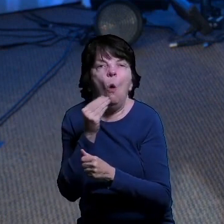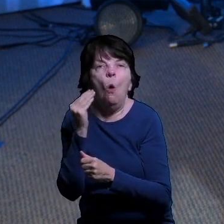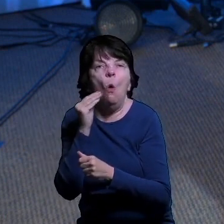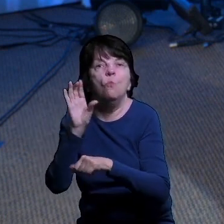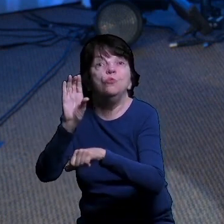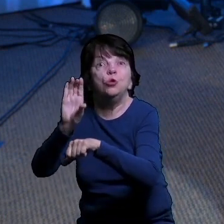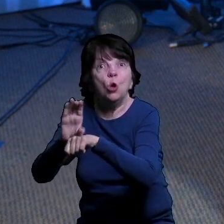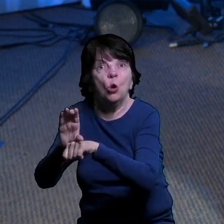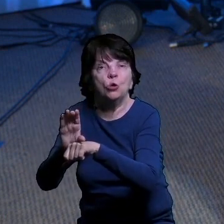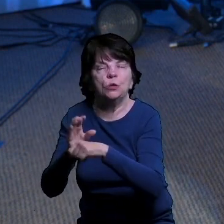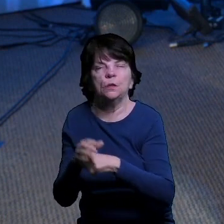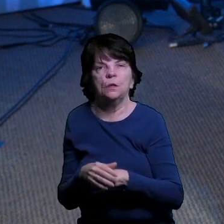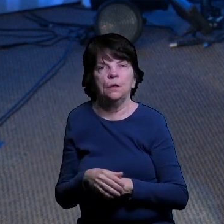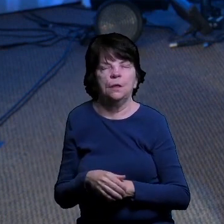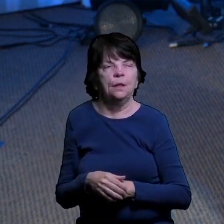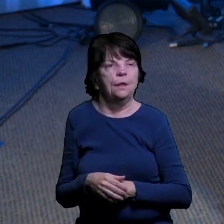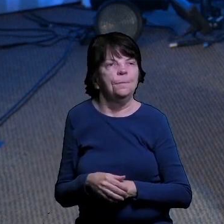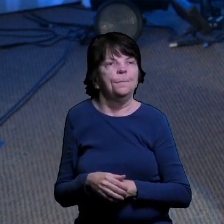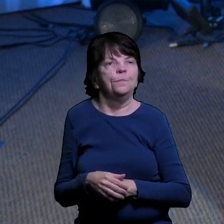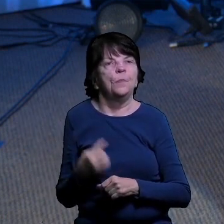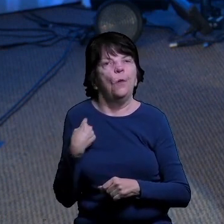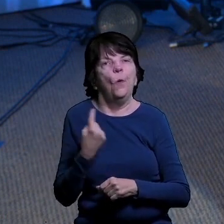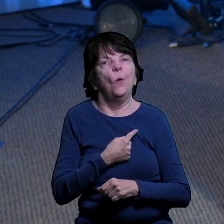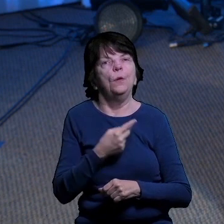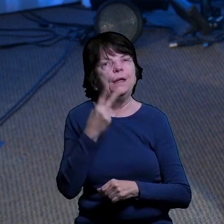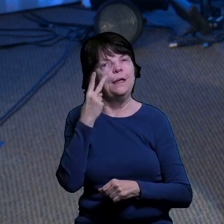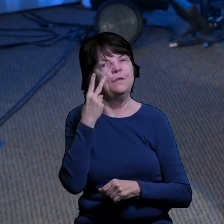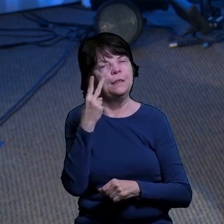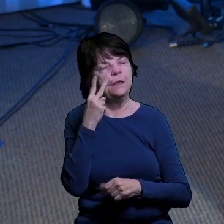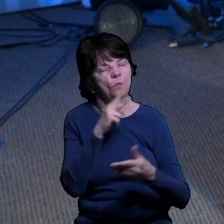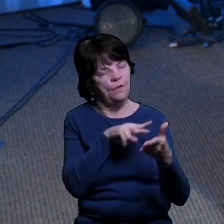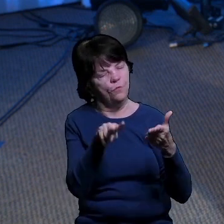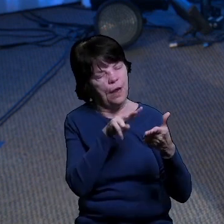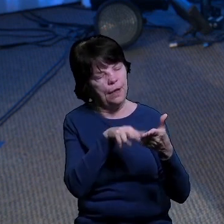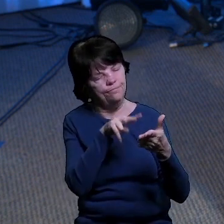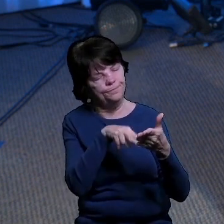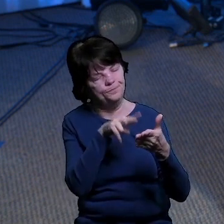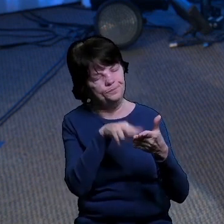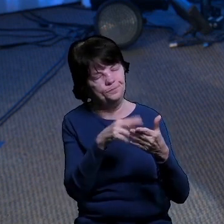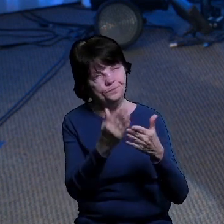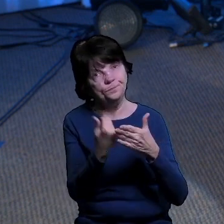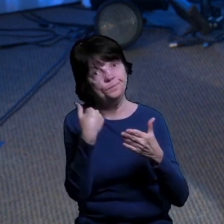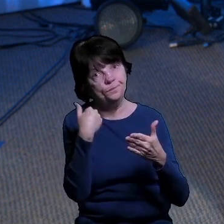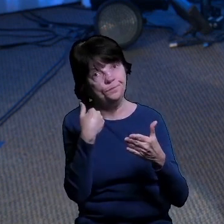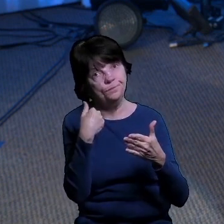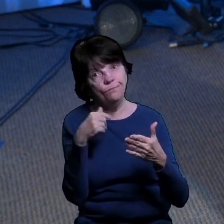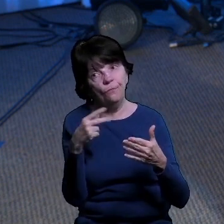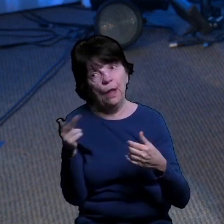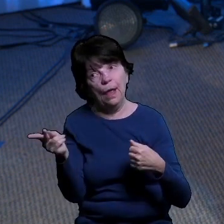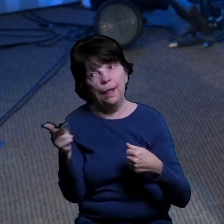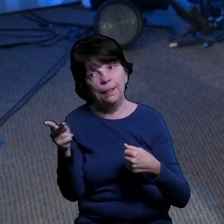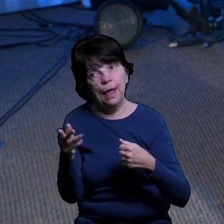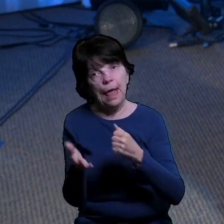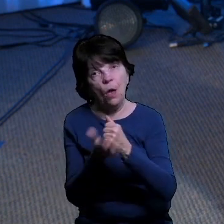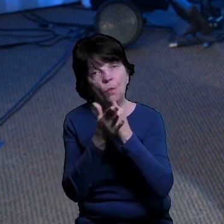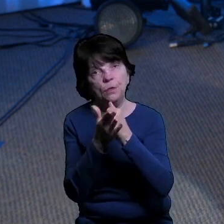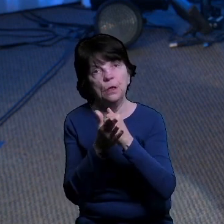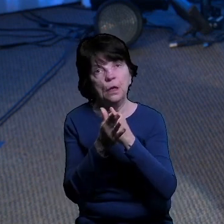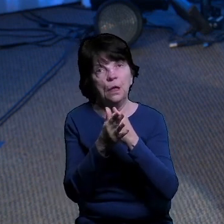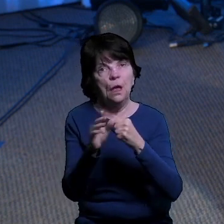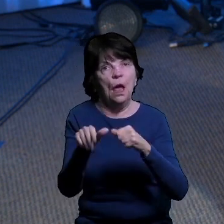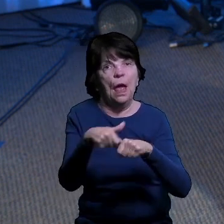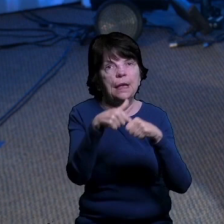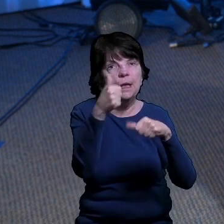We have seen already in some of the texts that we have read that they helped to establish churches in Corinth and